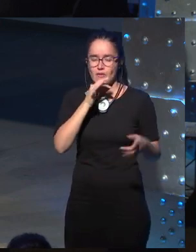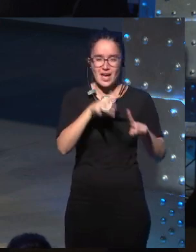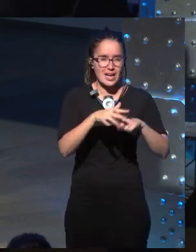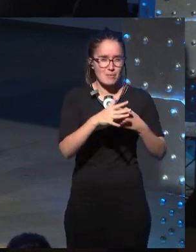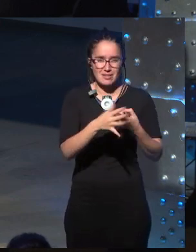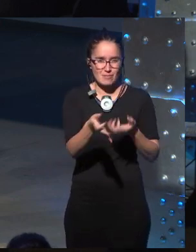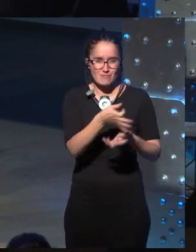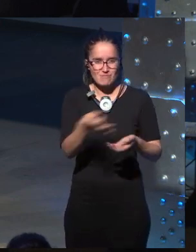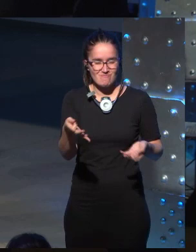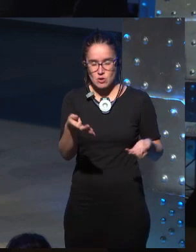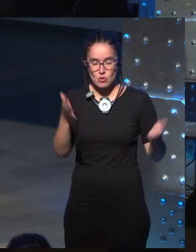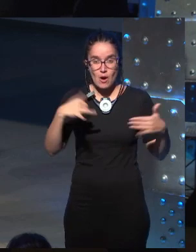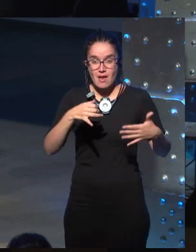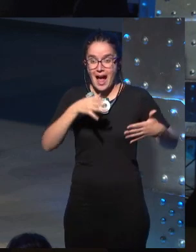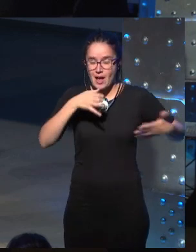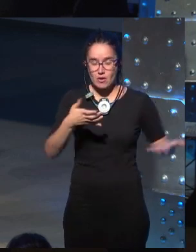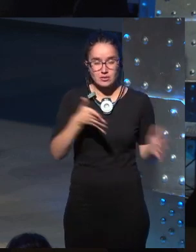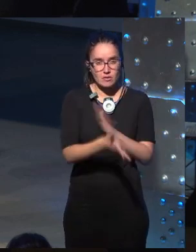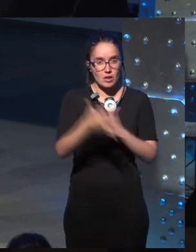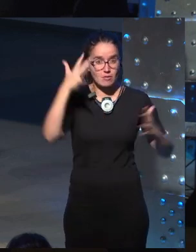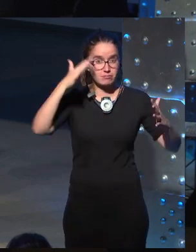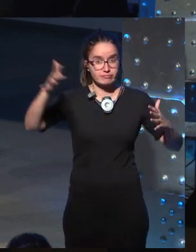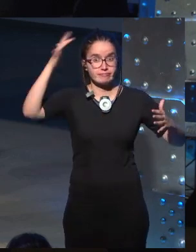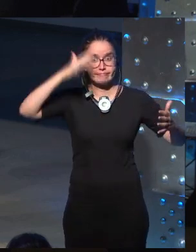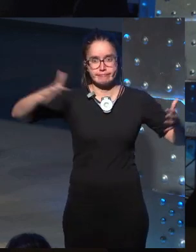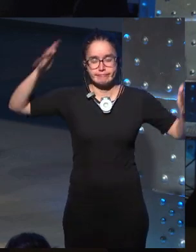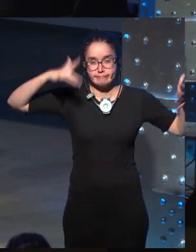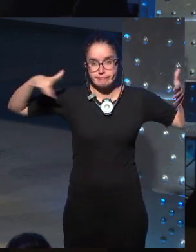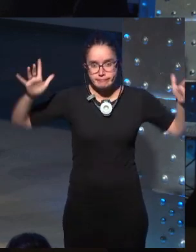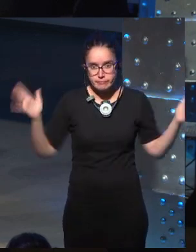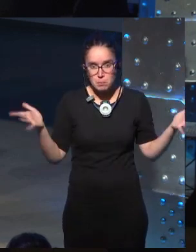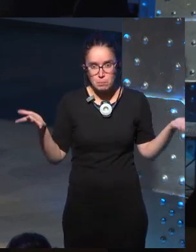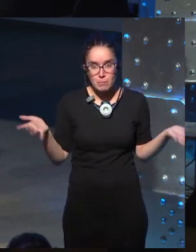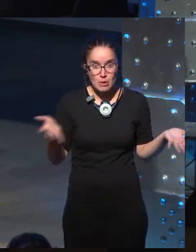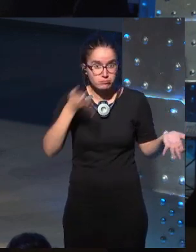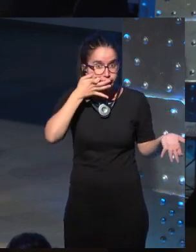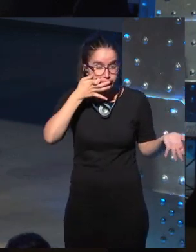pure imagination, and that's for me the most fun part of research.